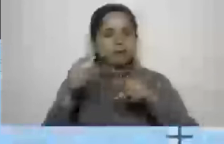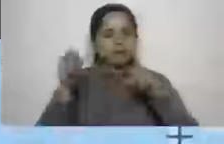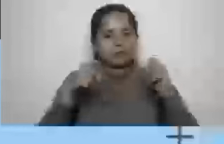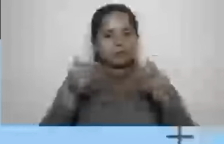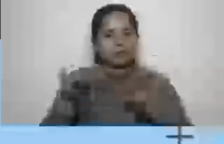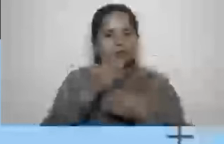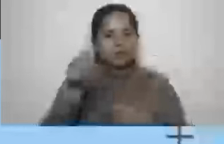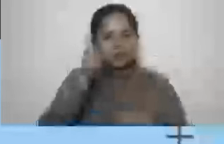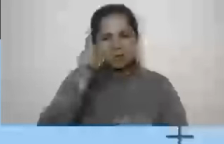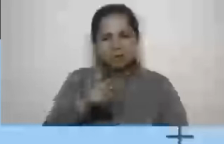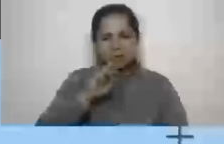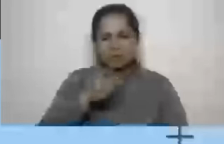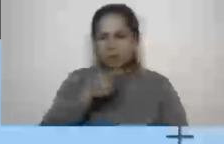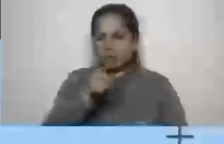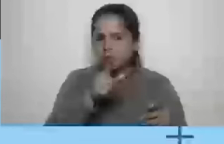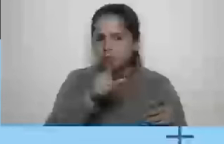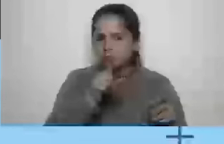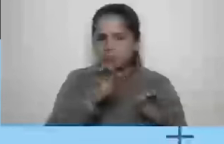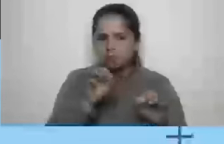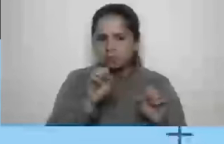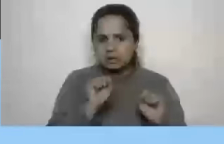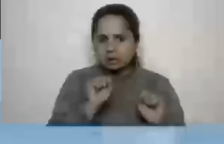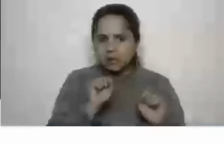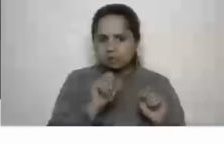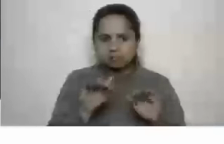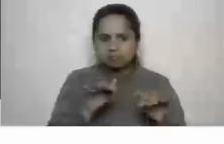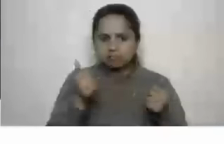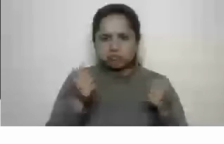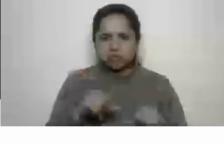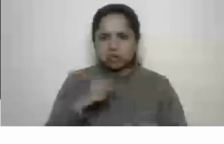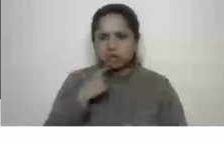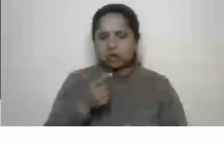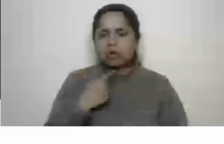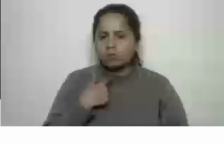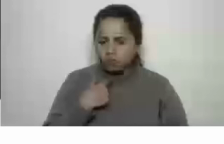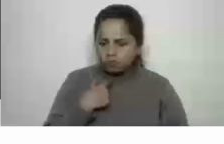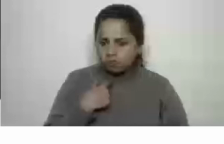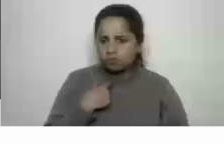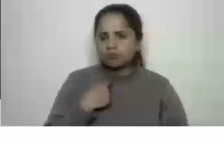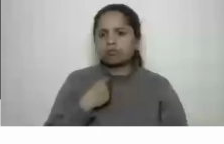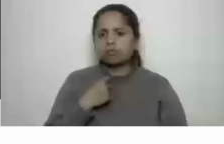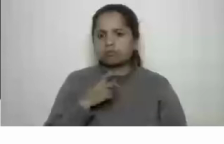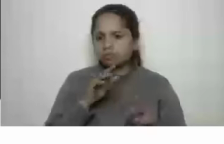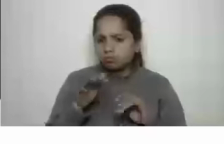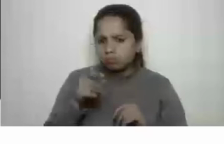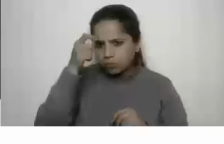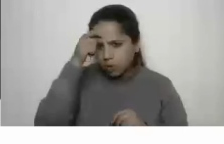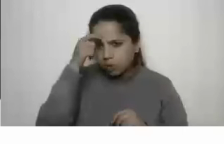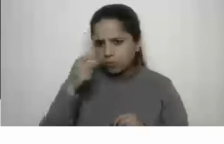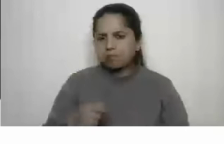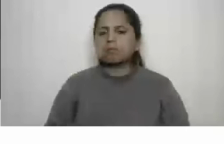Oh, some of them are saying it's not working. Really, not working.